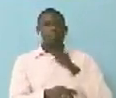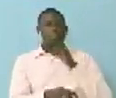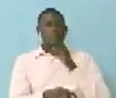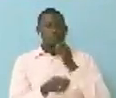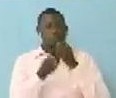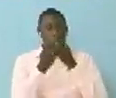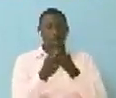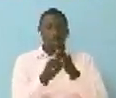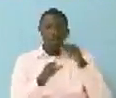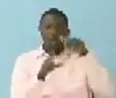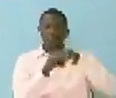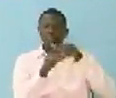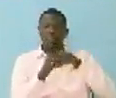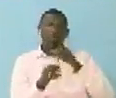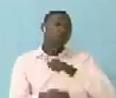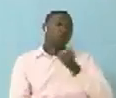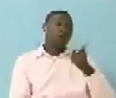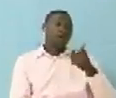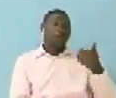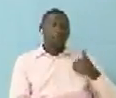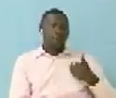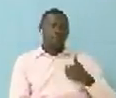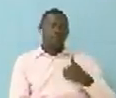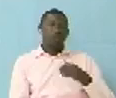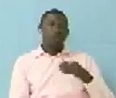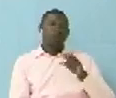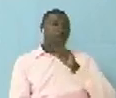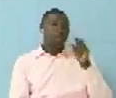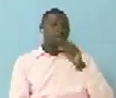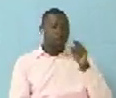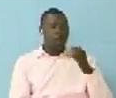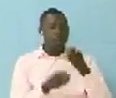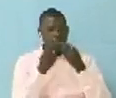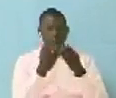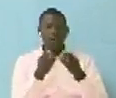mentioned the involvement of some of the officers.